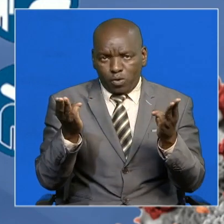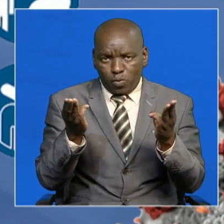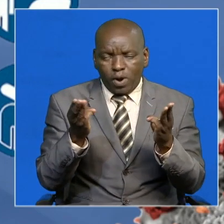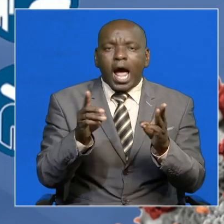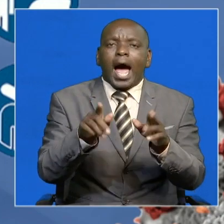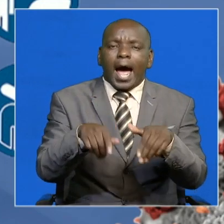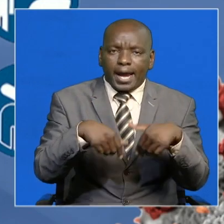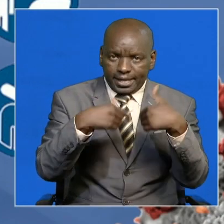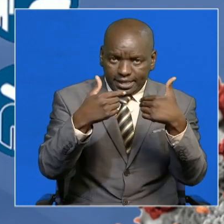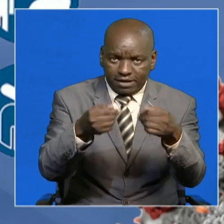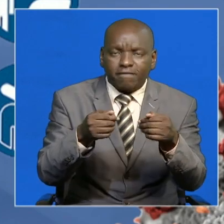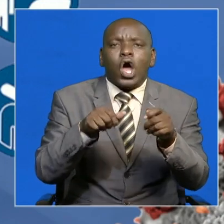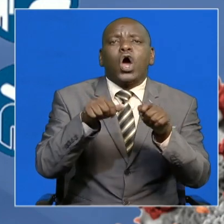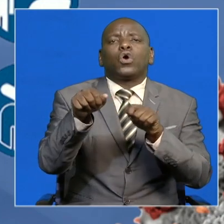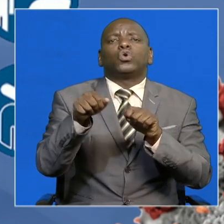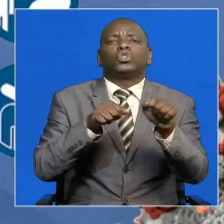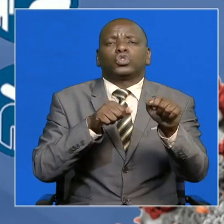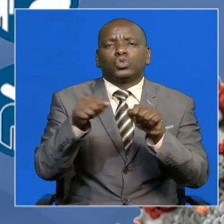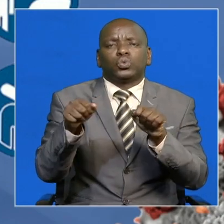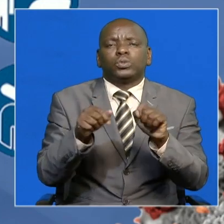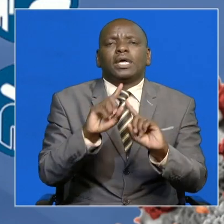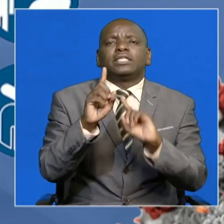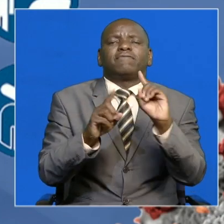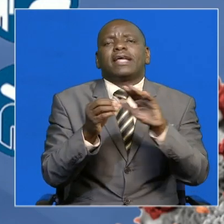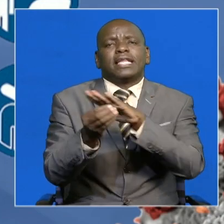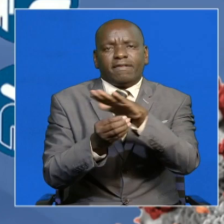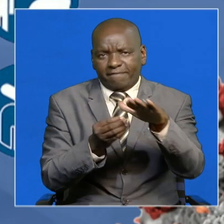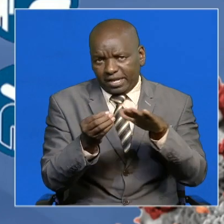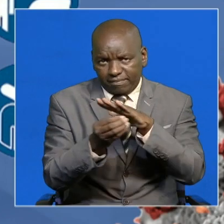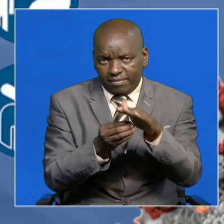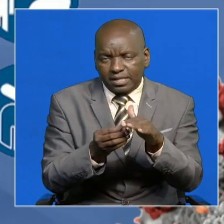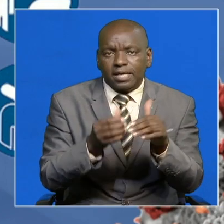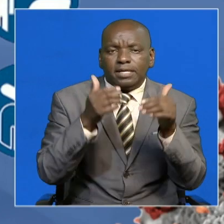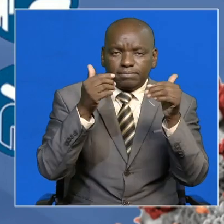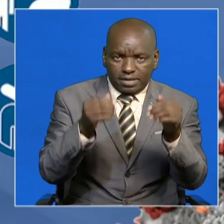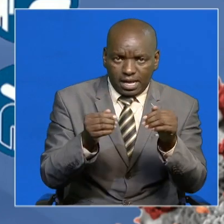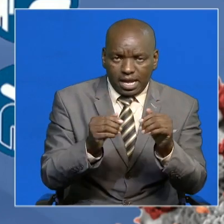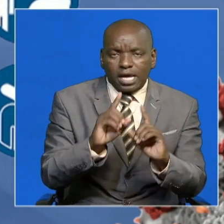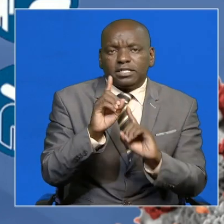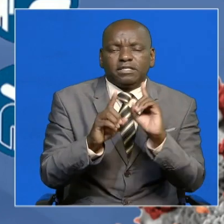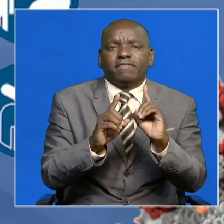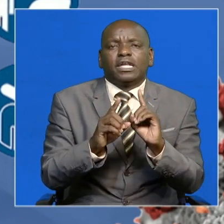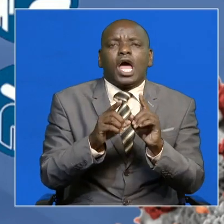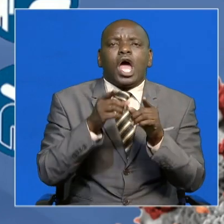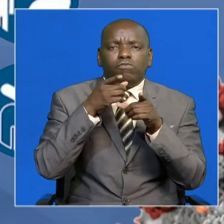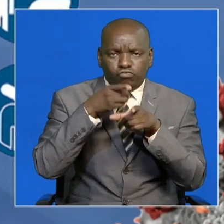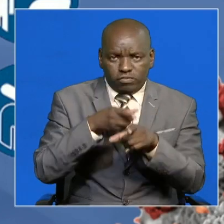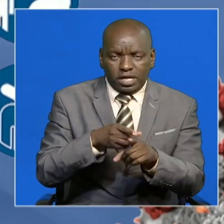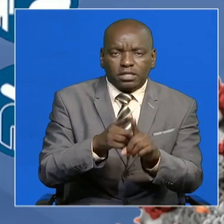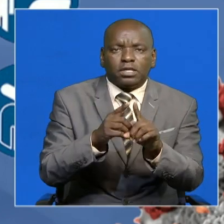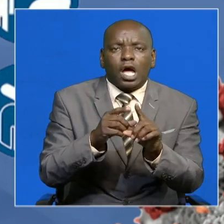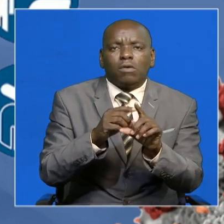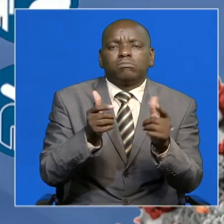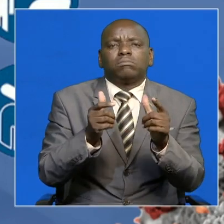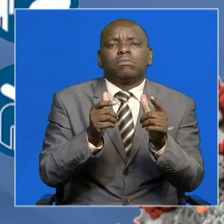to be used under controlled and structured environment in specific settings with strict monitoring